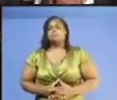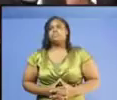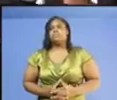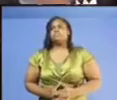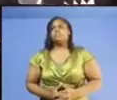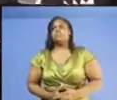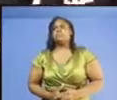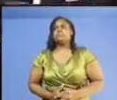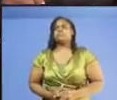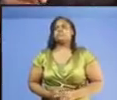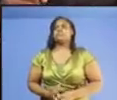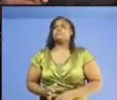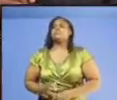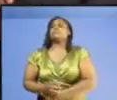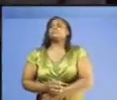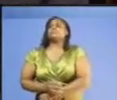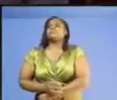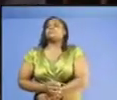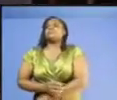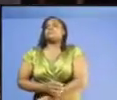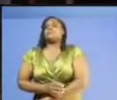the last part says,